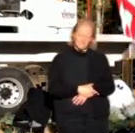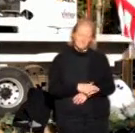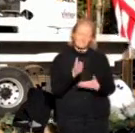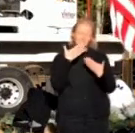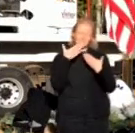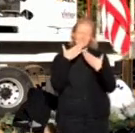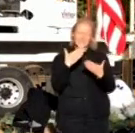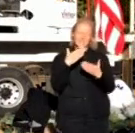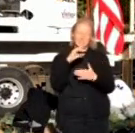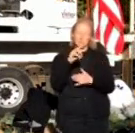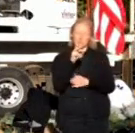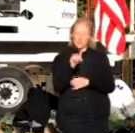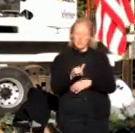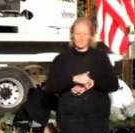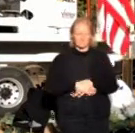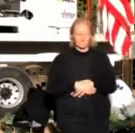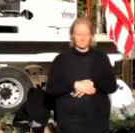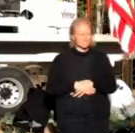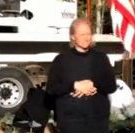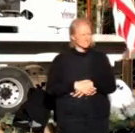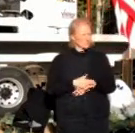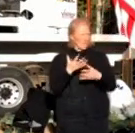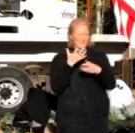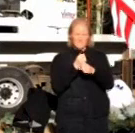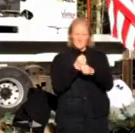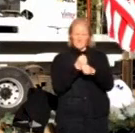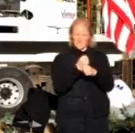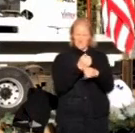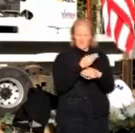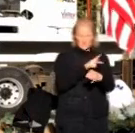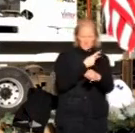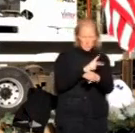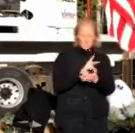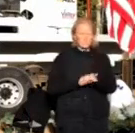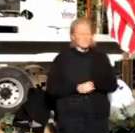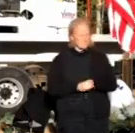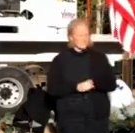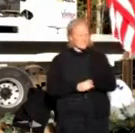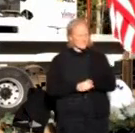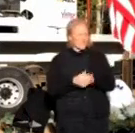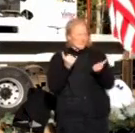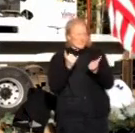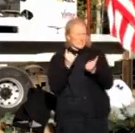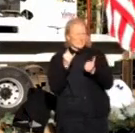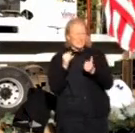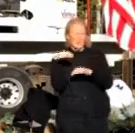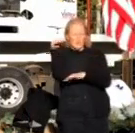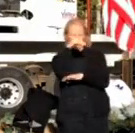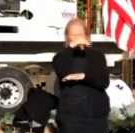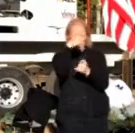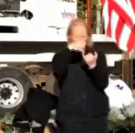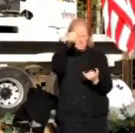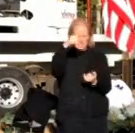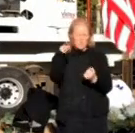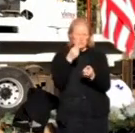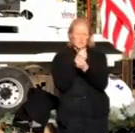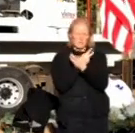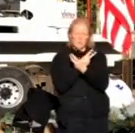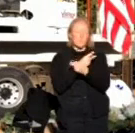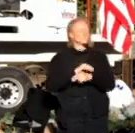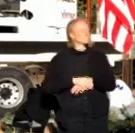Thank you, Jody. Let's finish up our poem and get to the main event. Now the cranes, their cables were drawn up like a